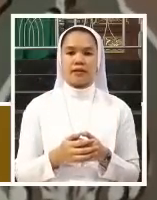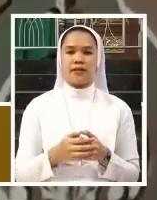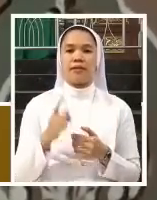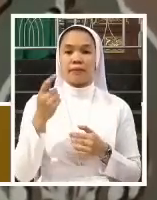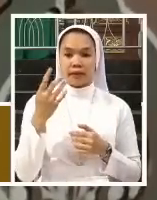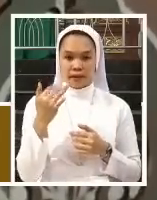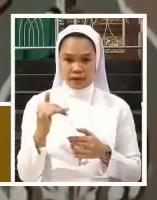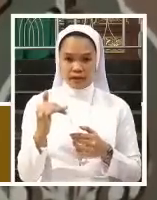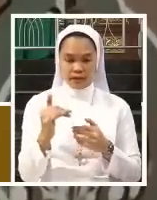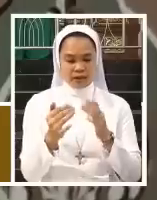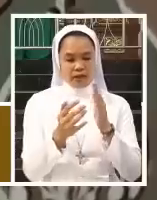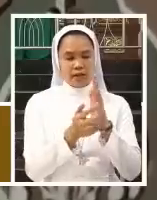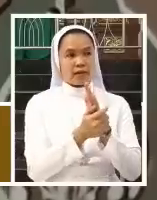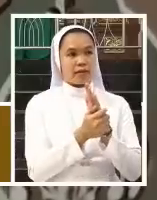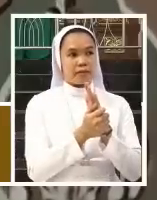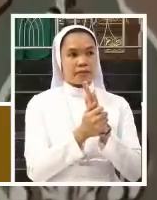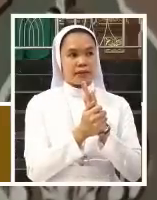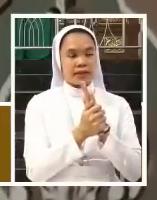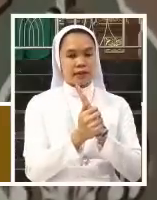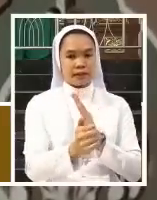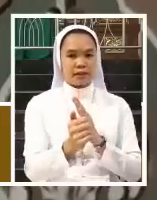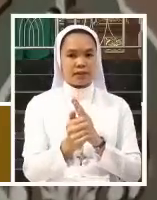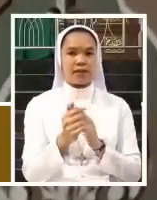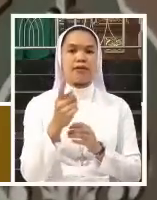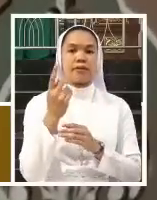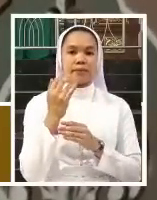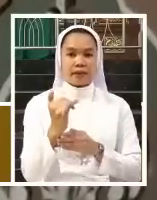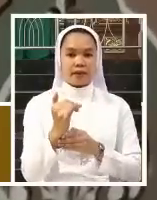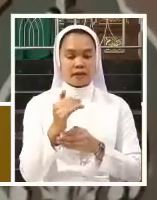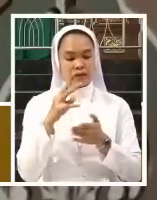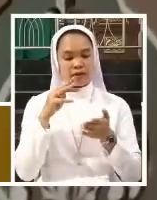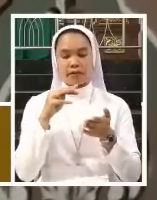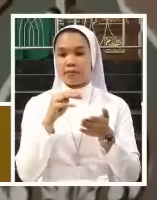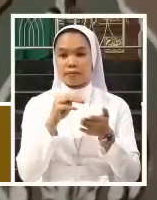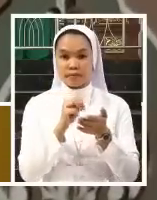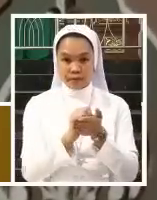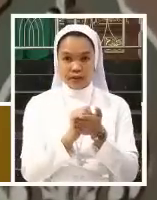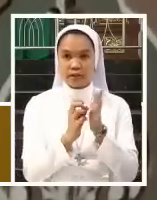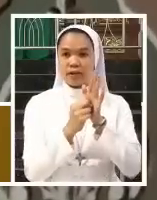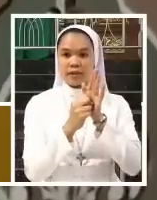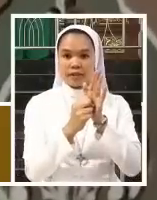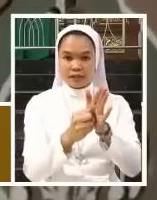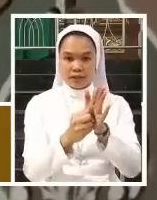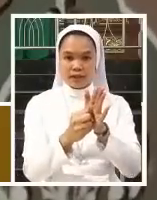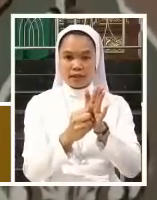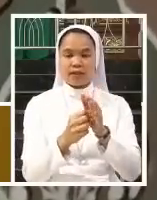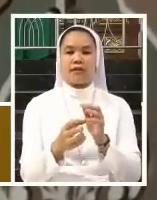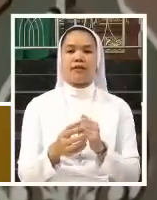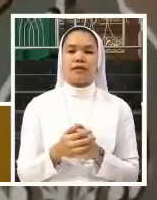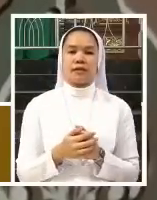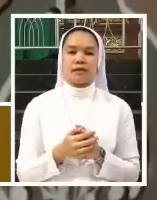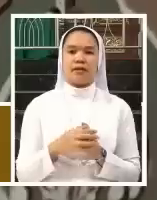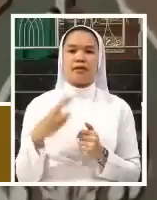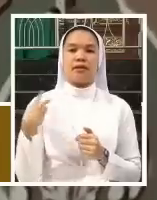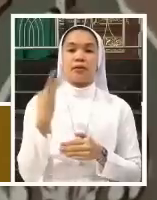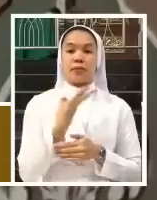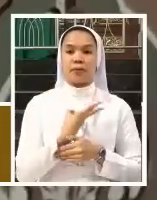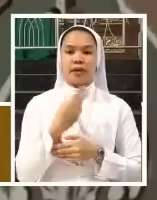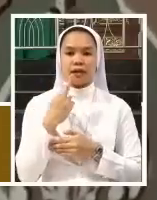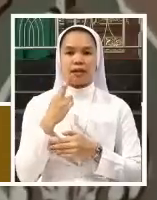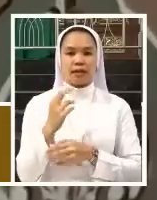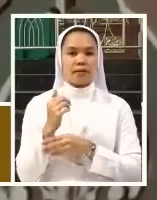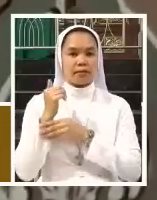are capacitated. They are marked. They are sent. We are